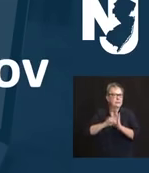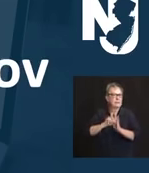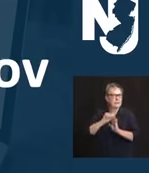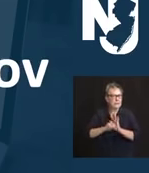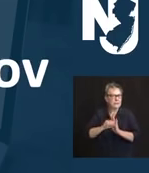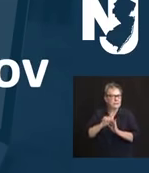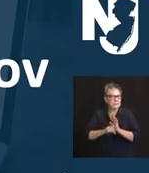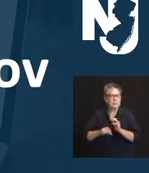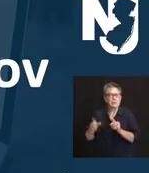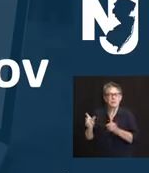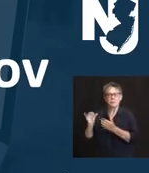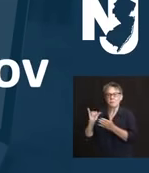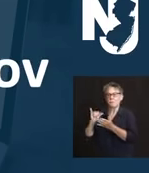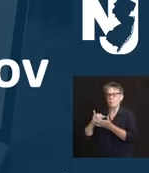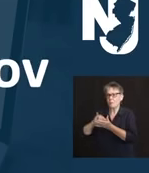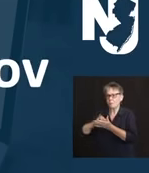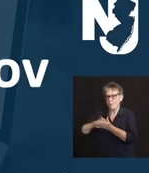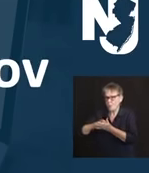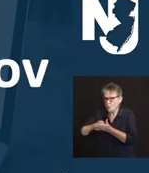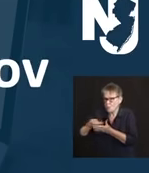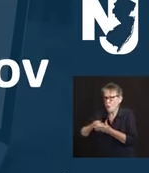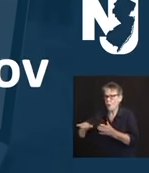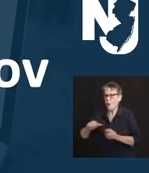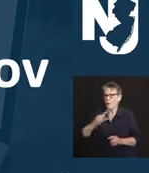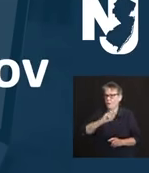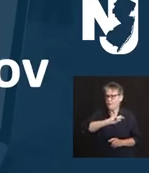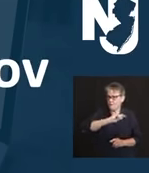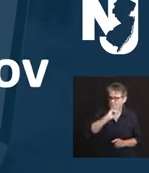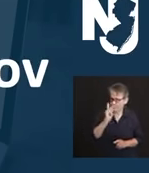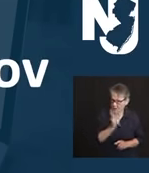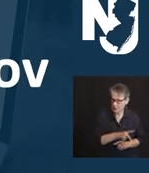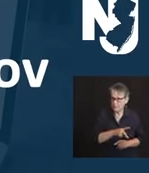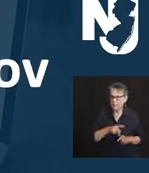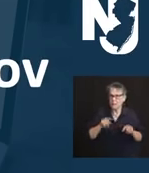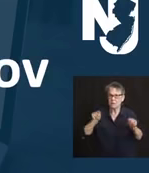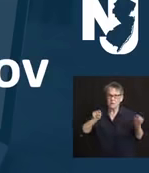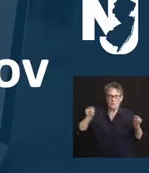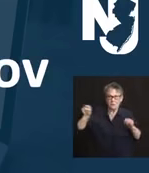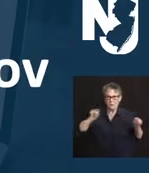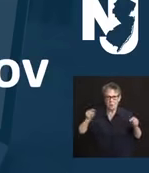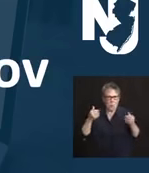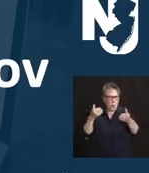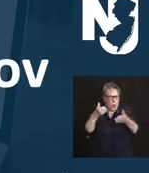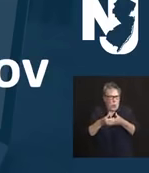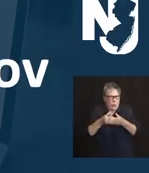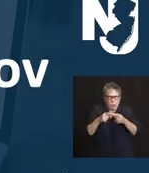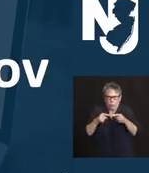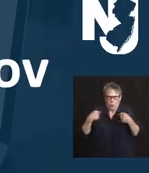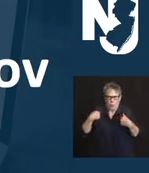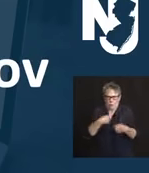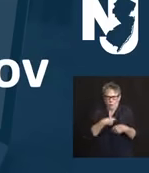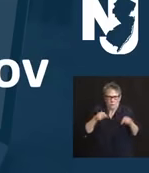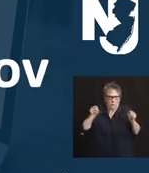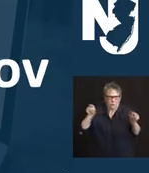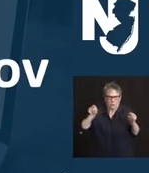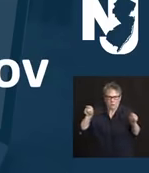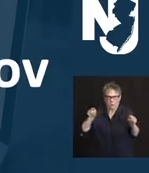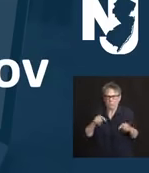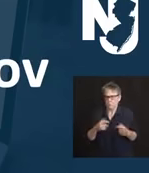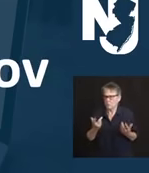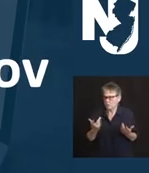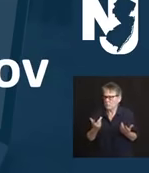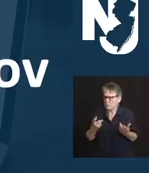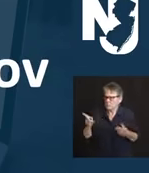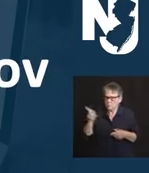we are, if not, frankly, a little bit behind. Our goal is to not experience the spikes that other states are